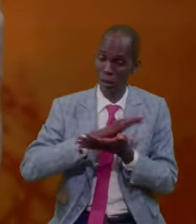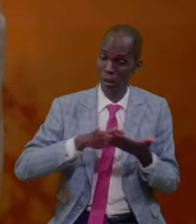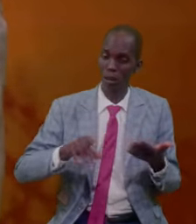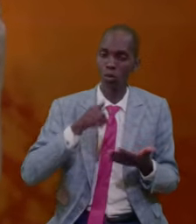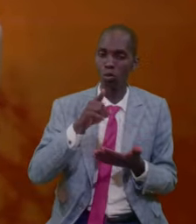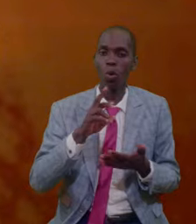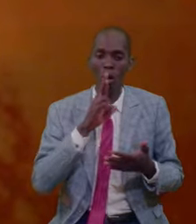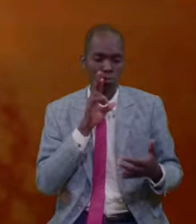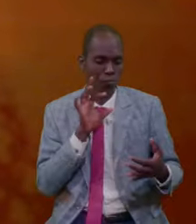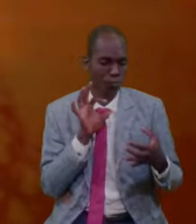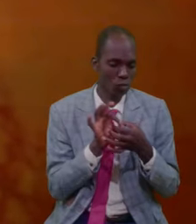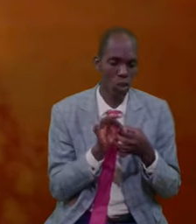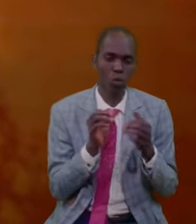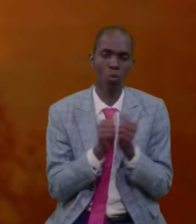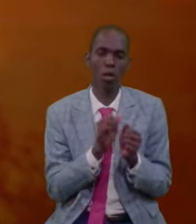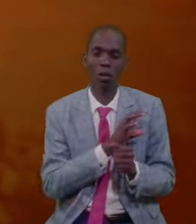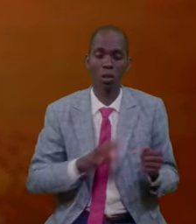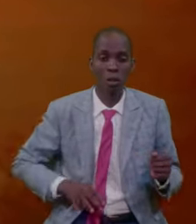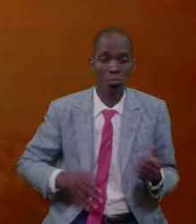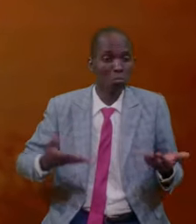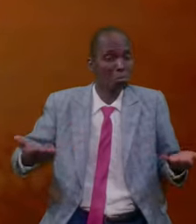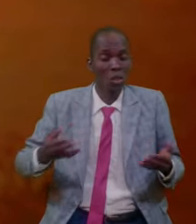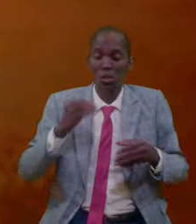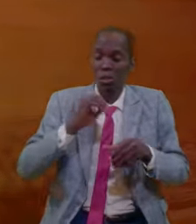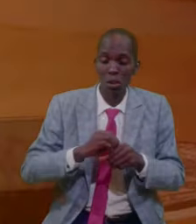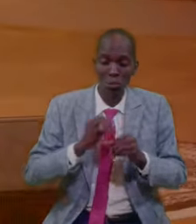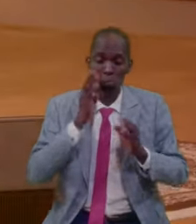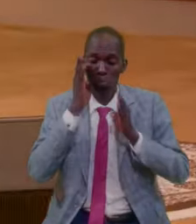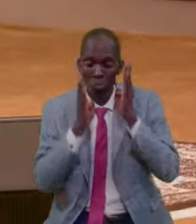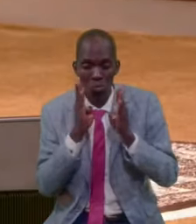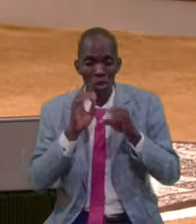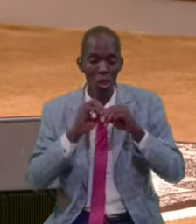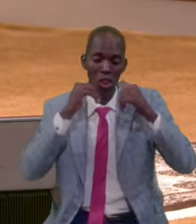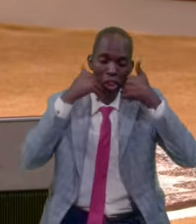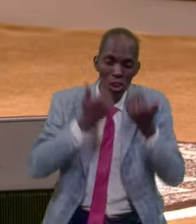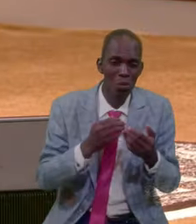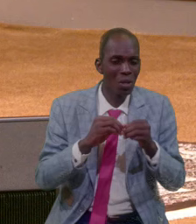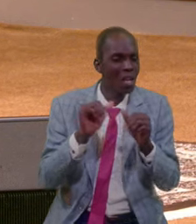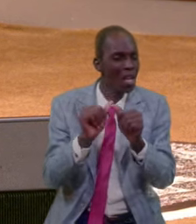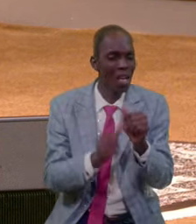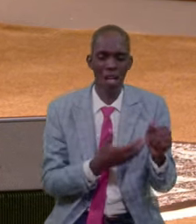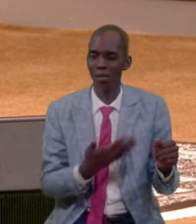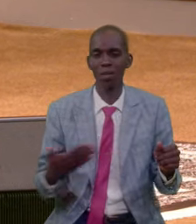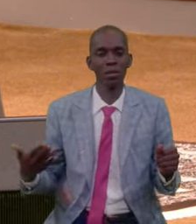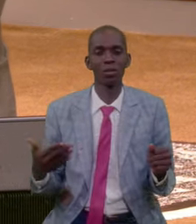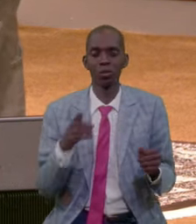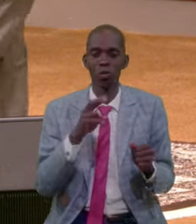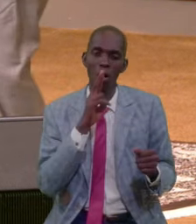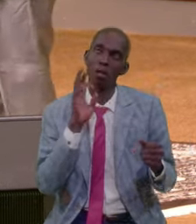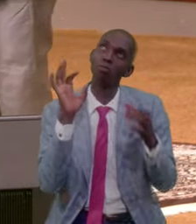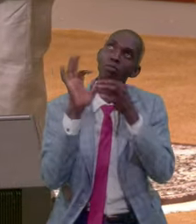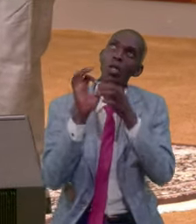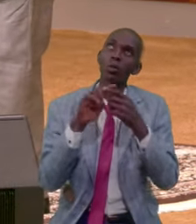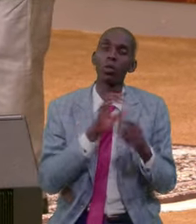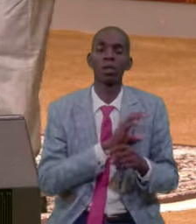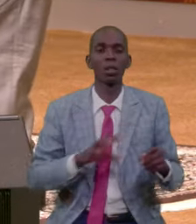In persecution, in reproach, in everything, let us go forth therefore unto